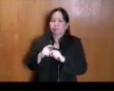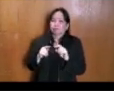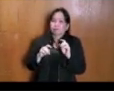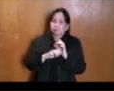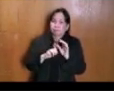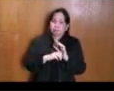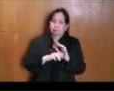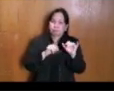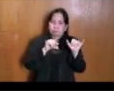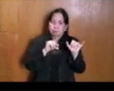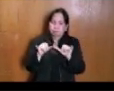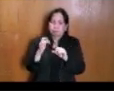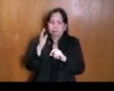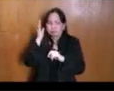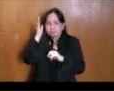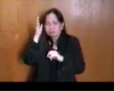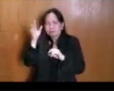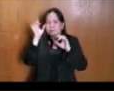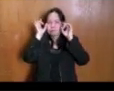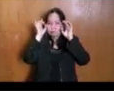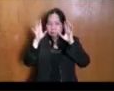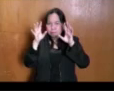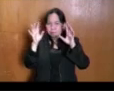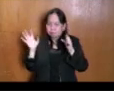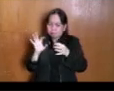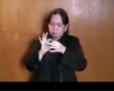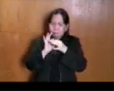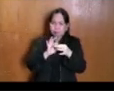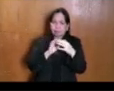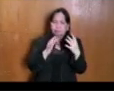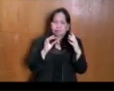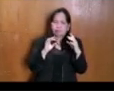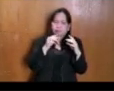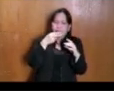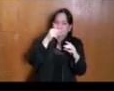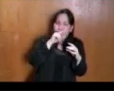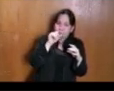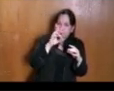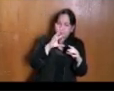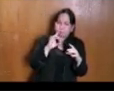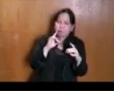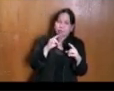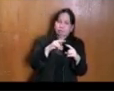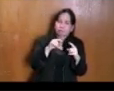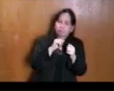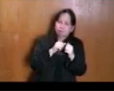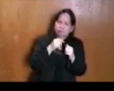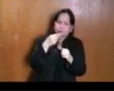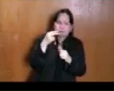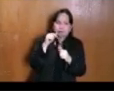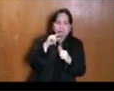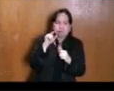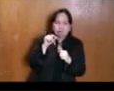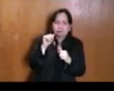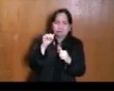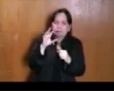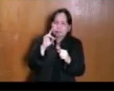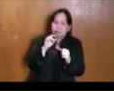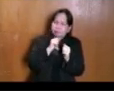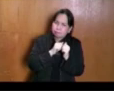example, measuring and predicting risk as a function of hazard, exposure, and vulnerability, where hazard is basically the likelihood